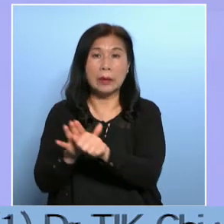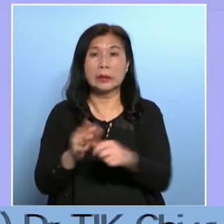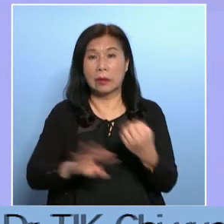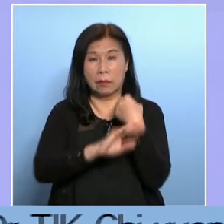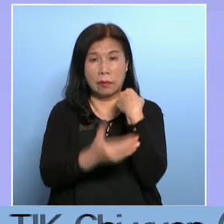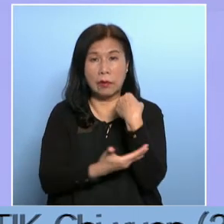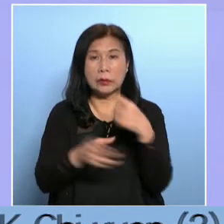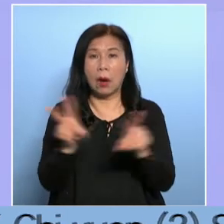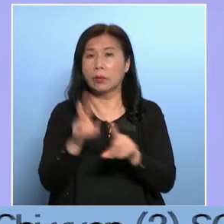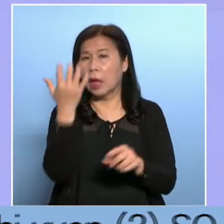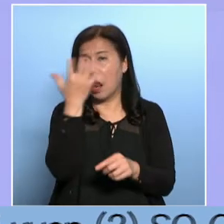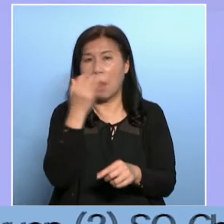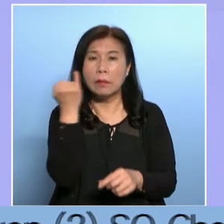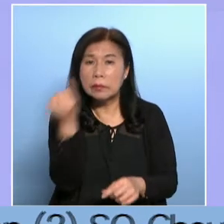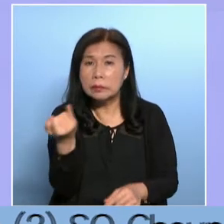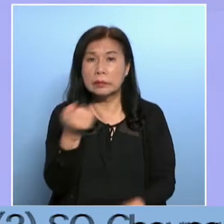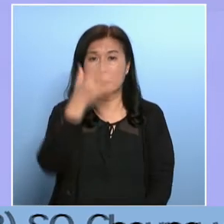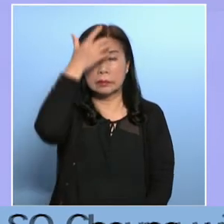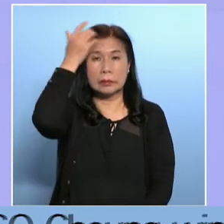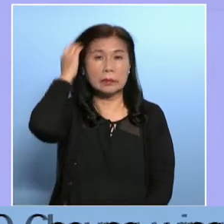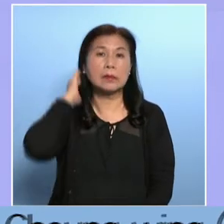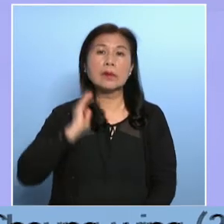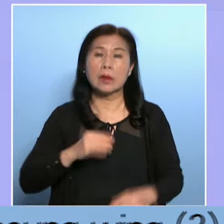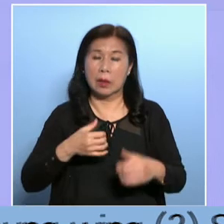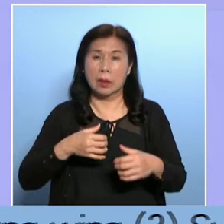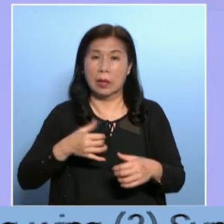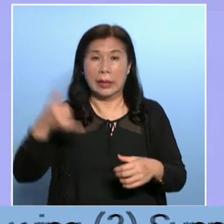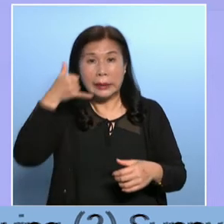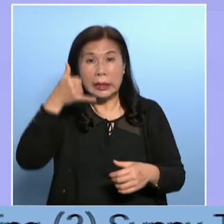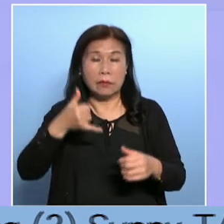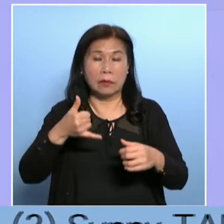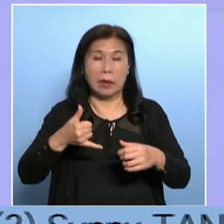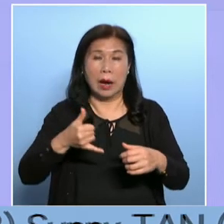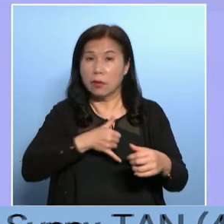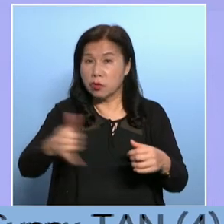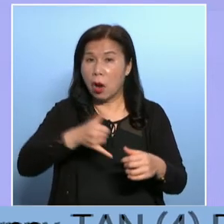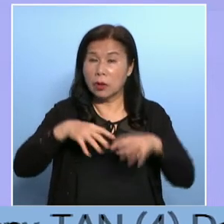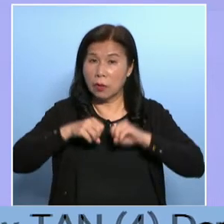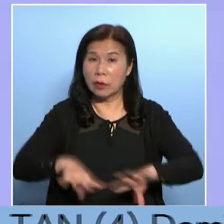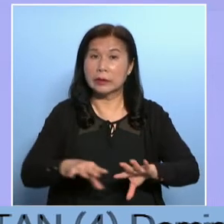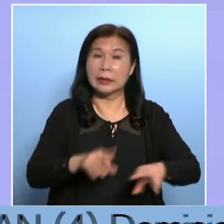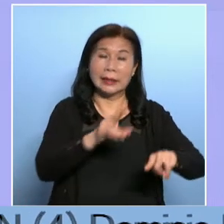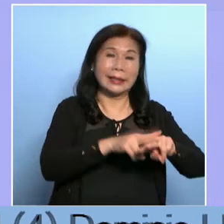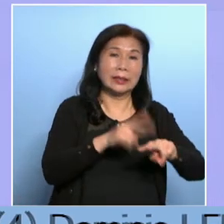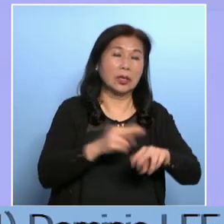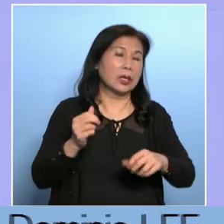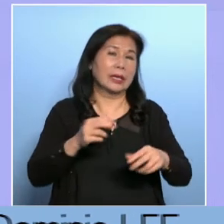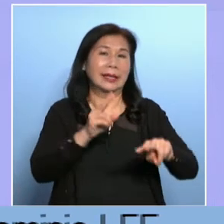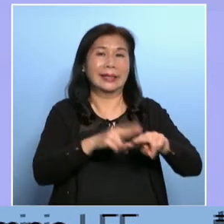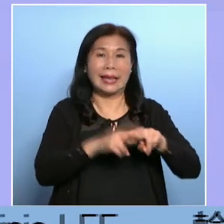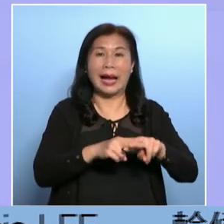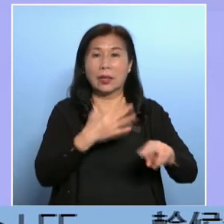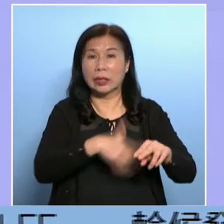has no knowledge on how to protect our human rights? This Leave Home Safe app, of course, I